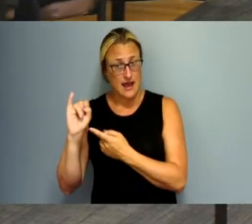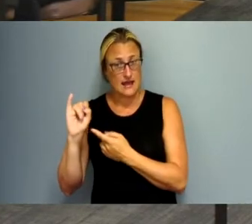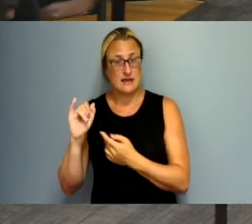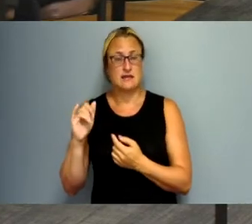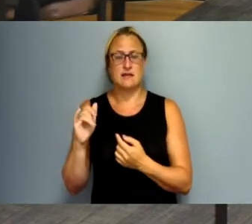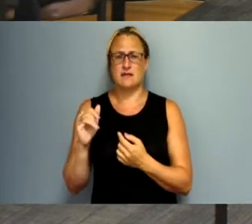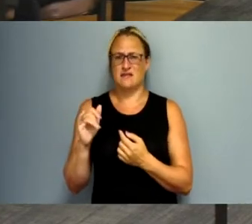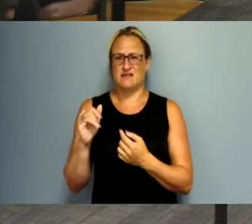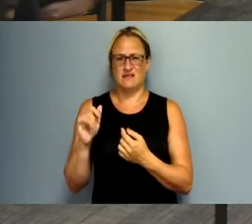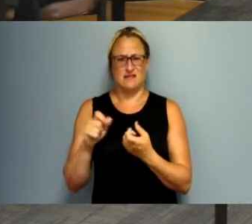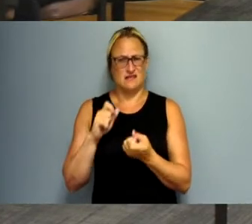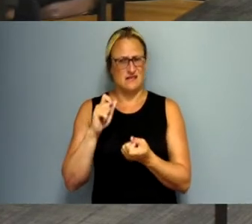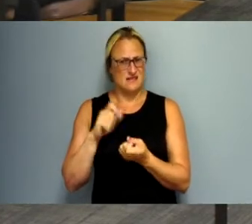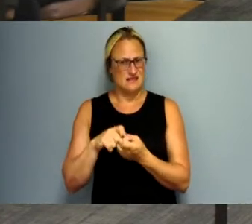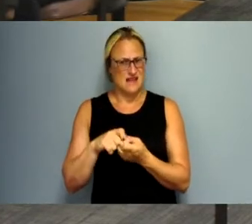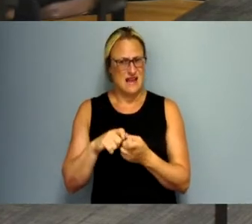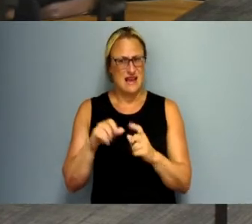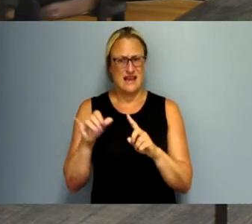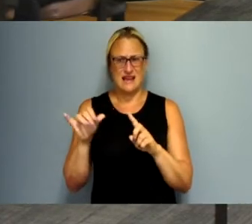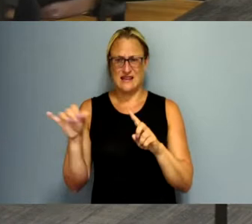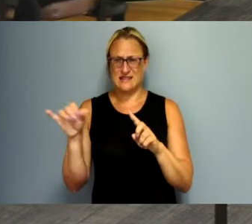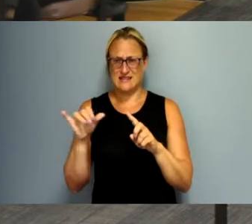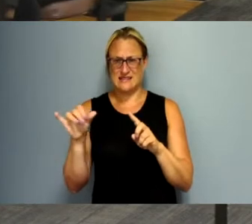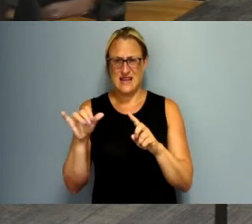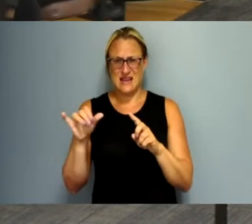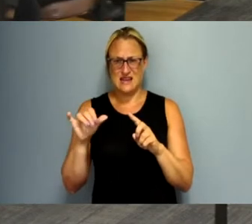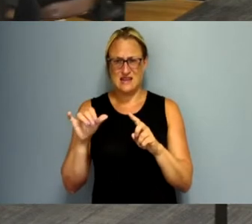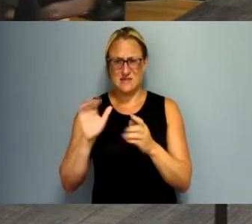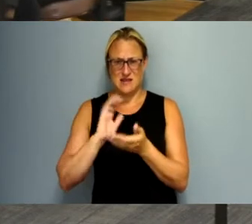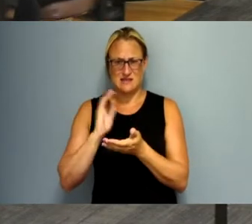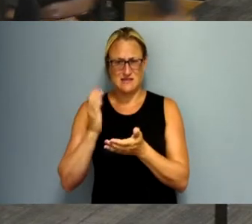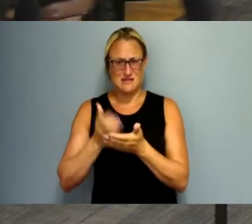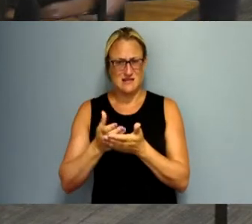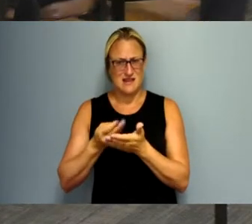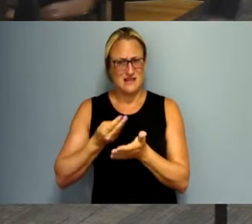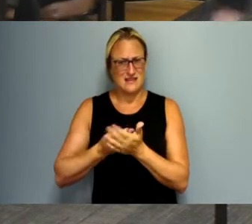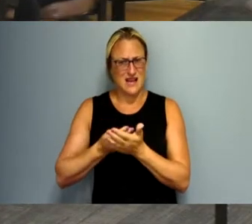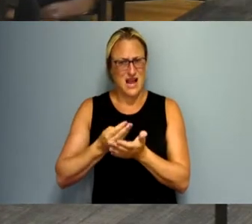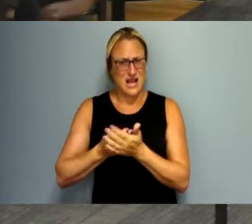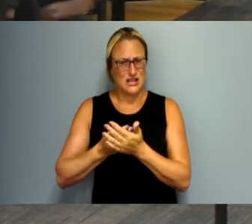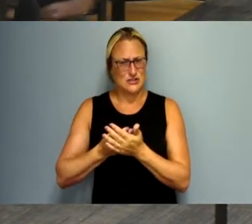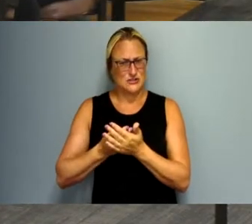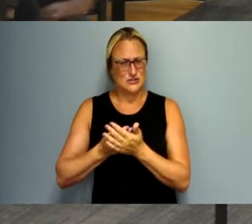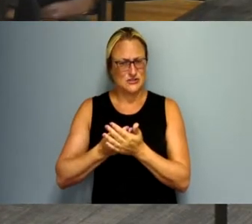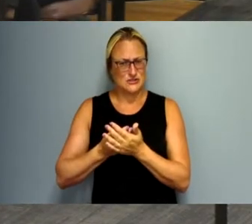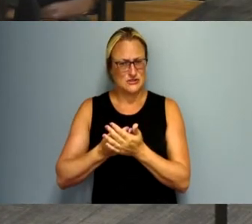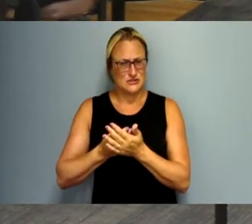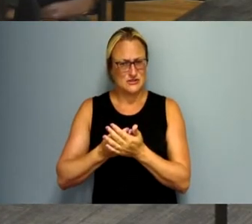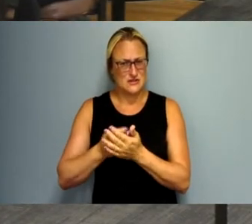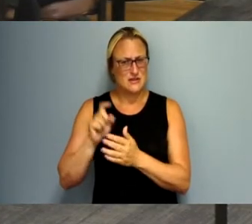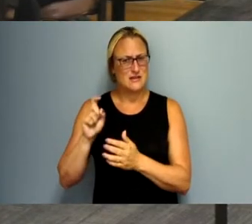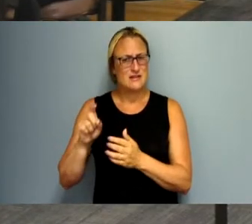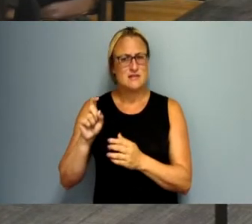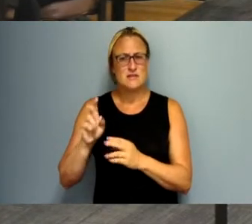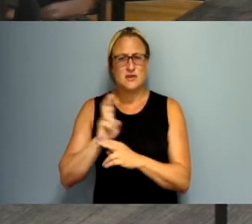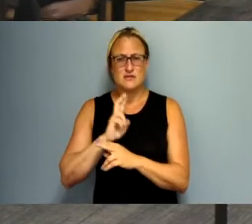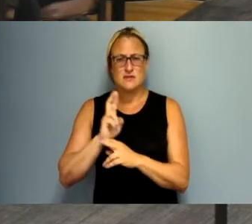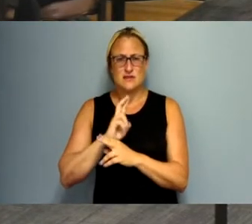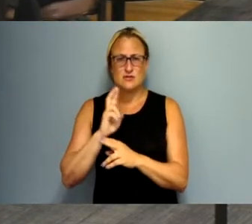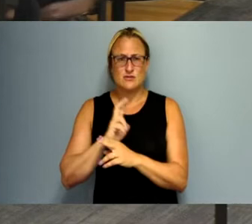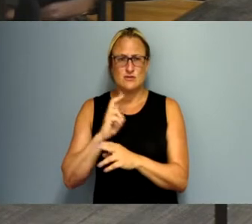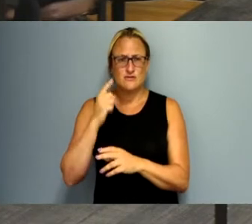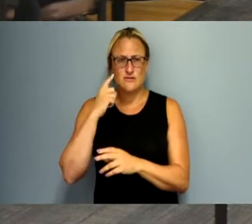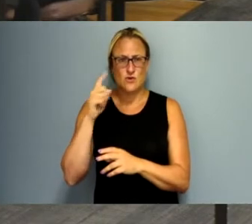exact same dollar figure to be used for